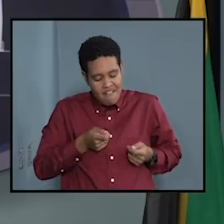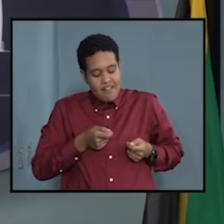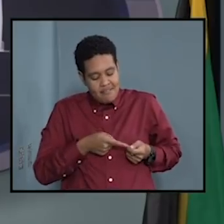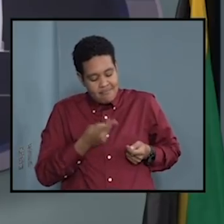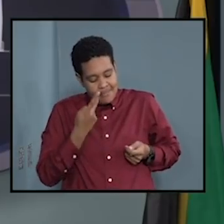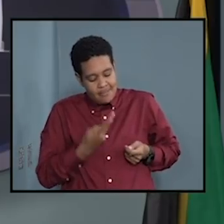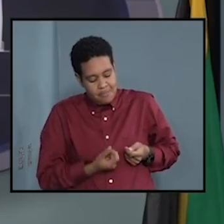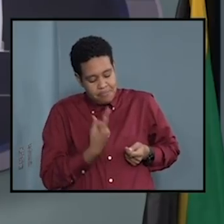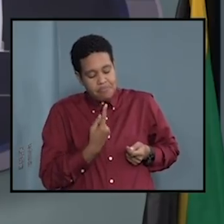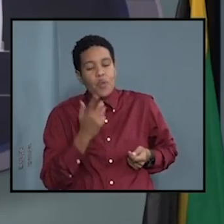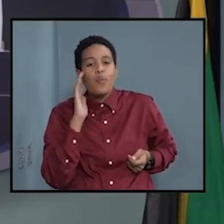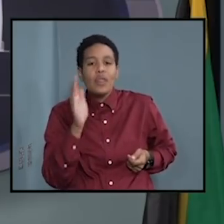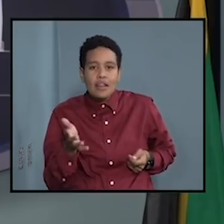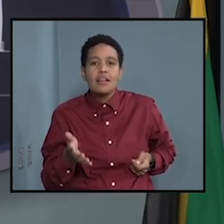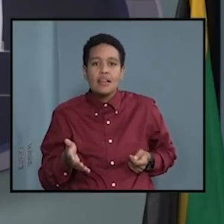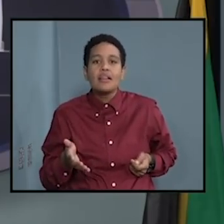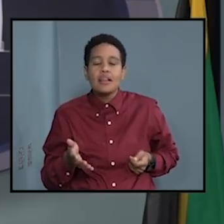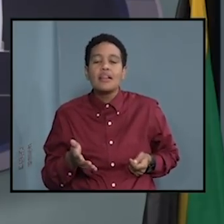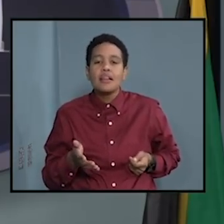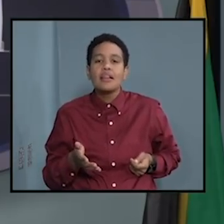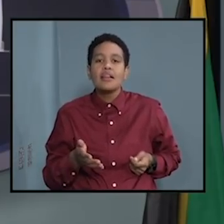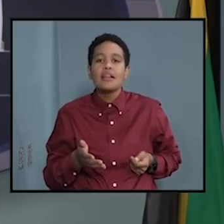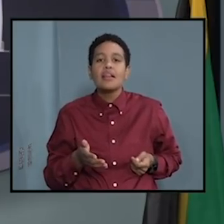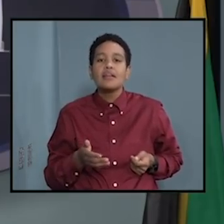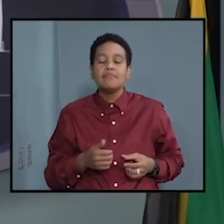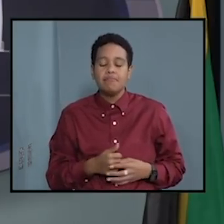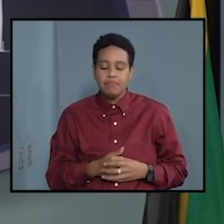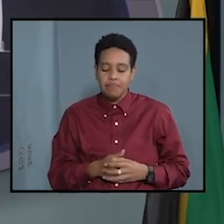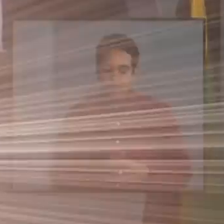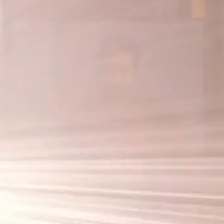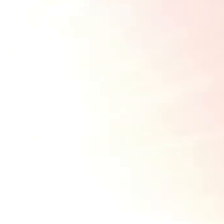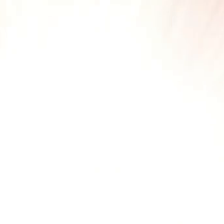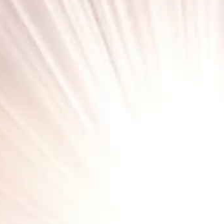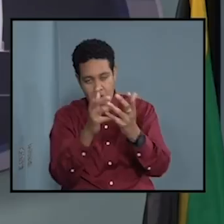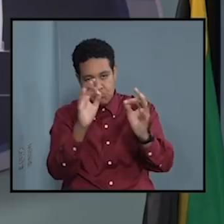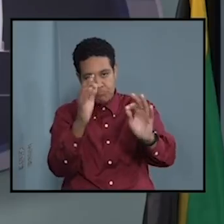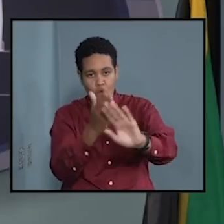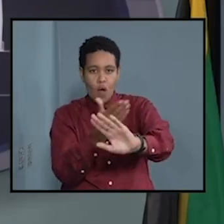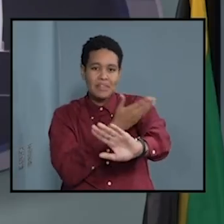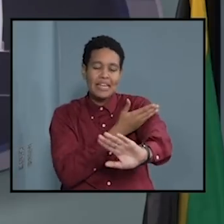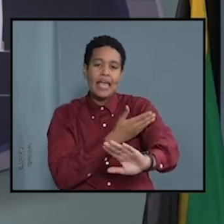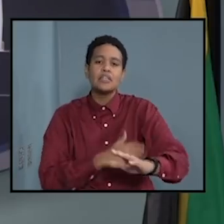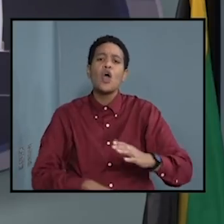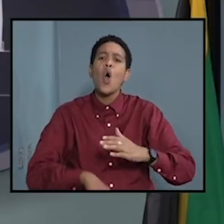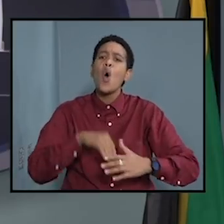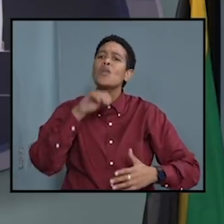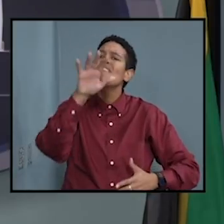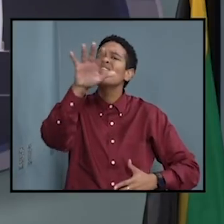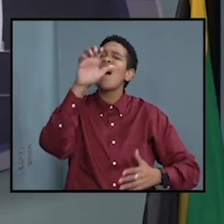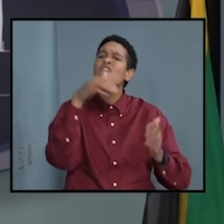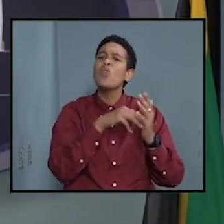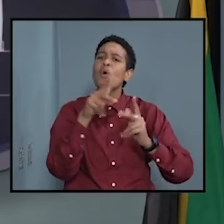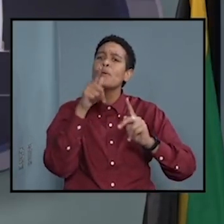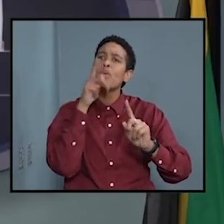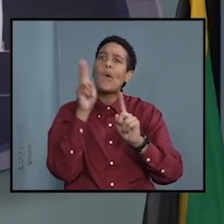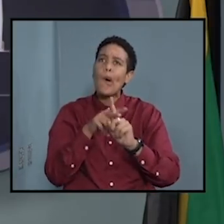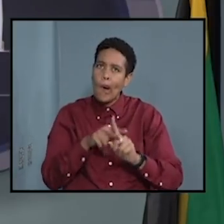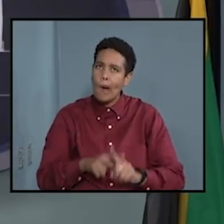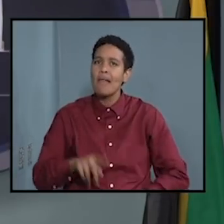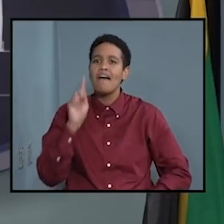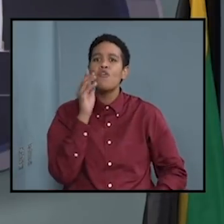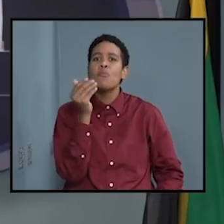that they have, that the applicants would have submitted. Of the 500,000 applications that I mentioned